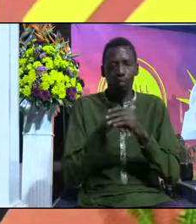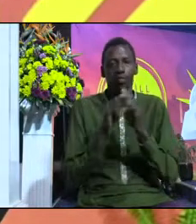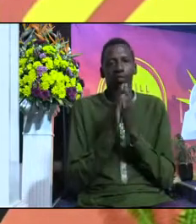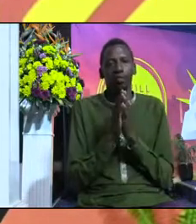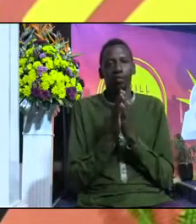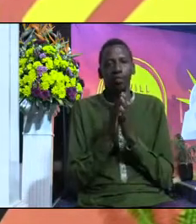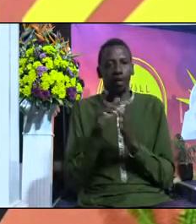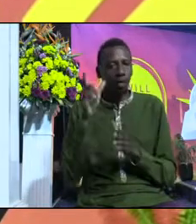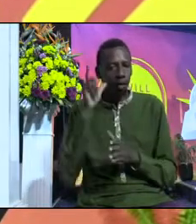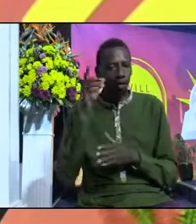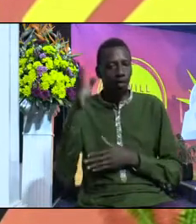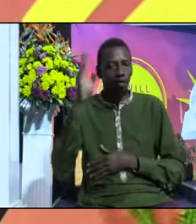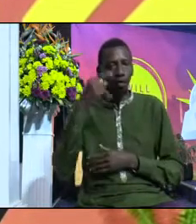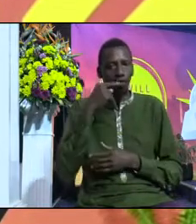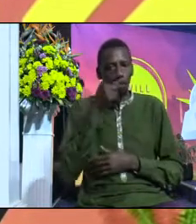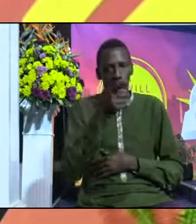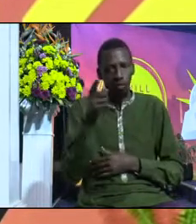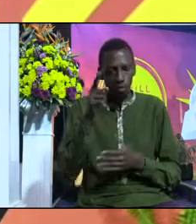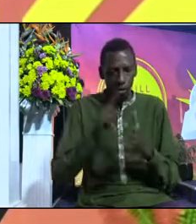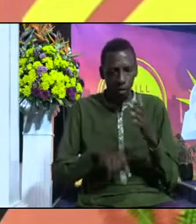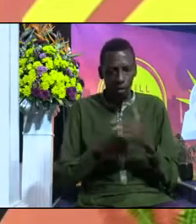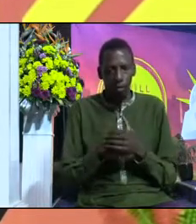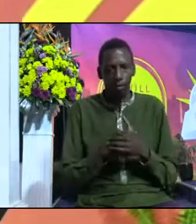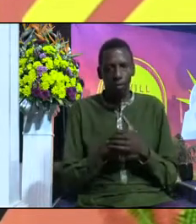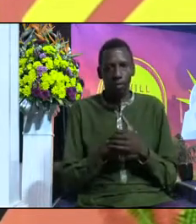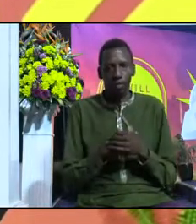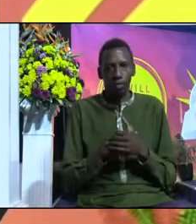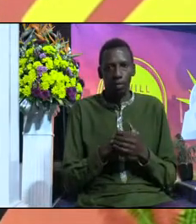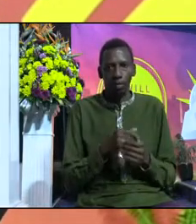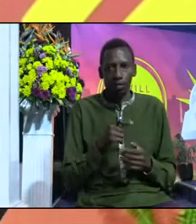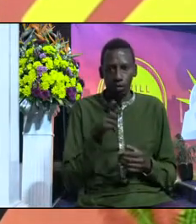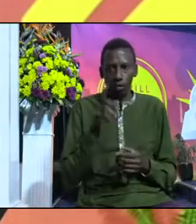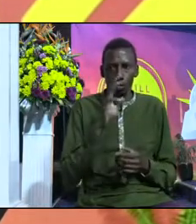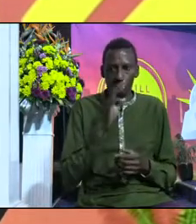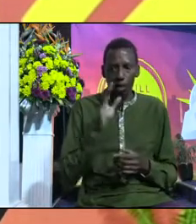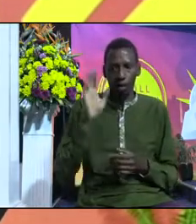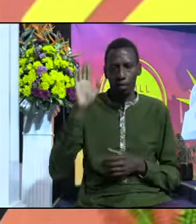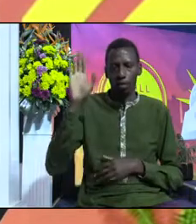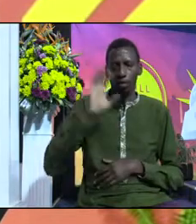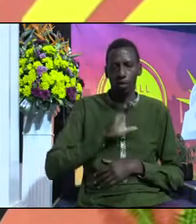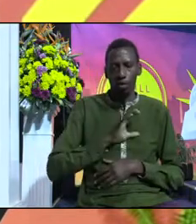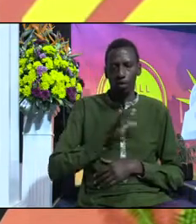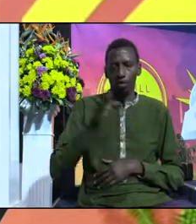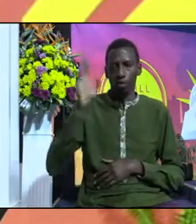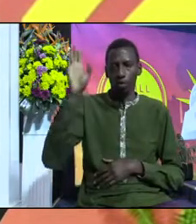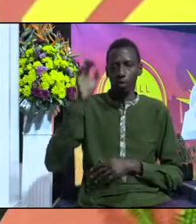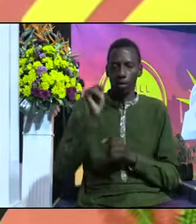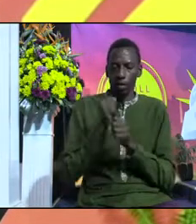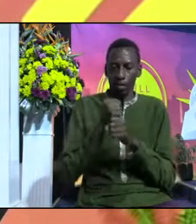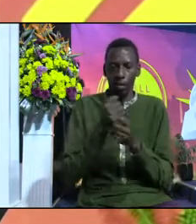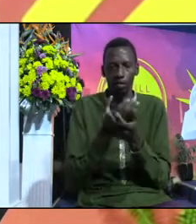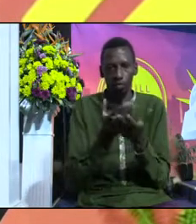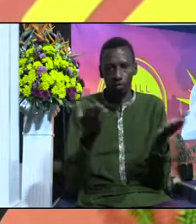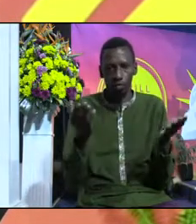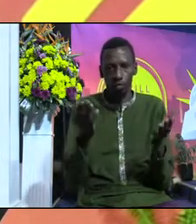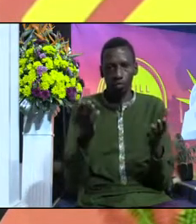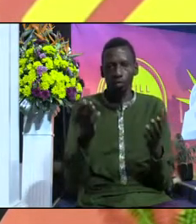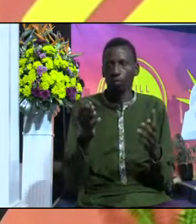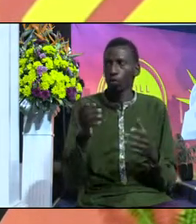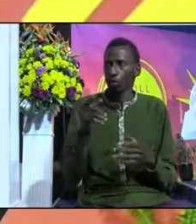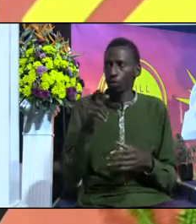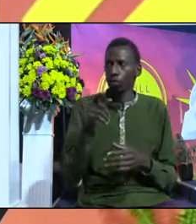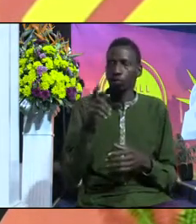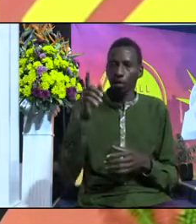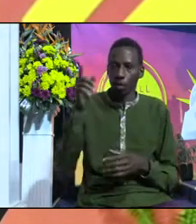him tell you, you're mine. I made you. Hello? I am the resurrection and the